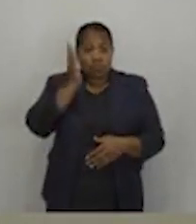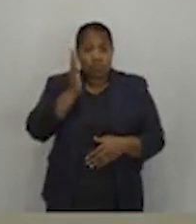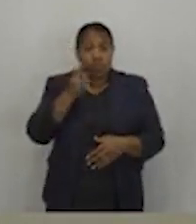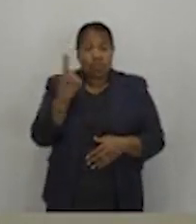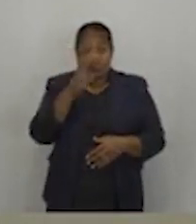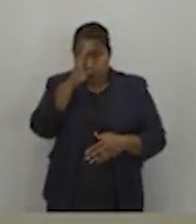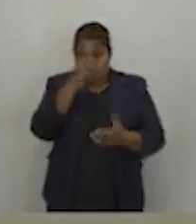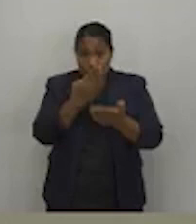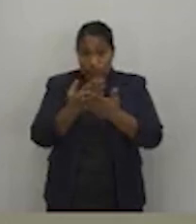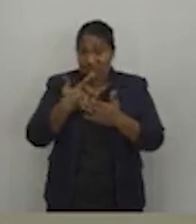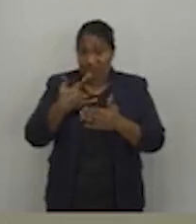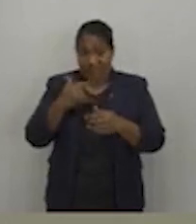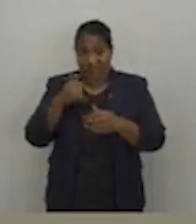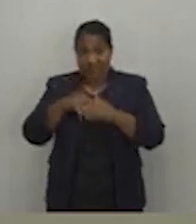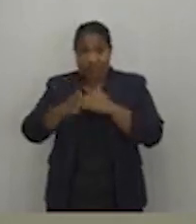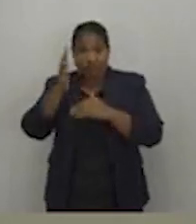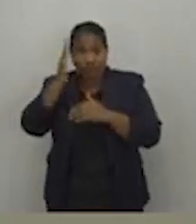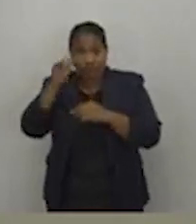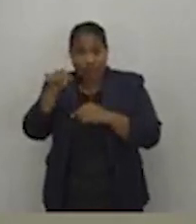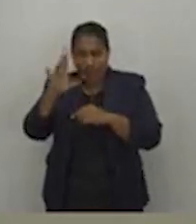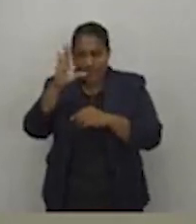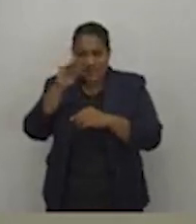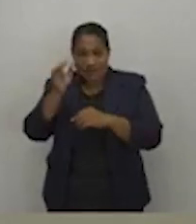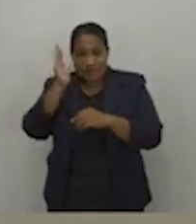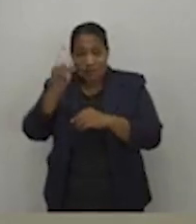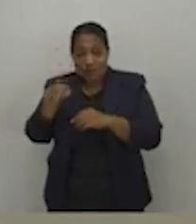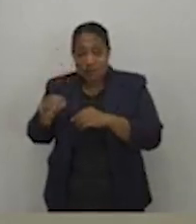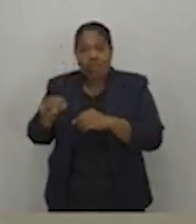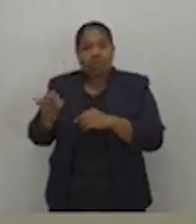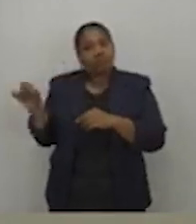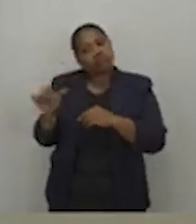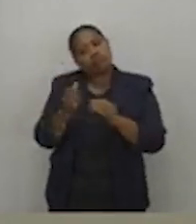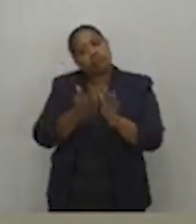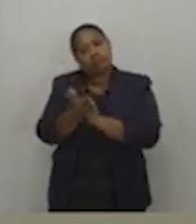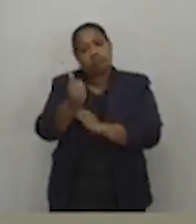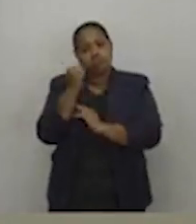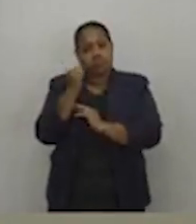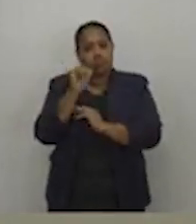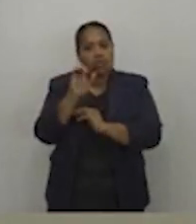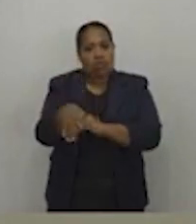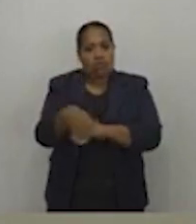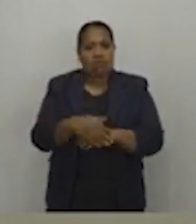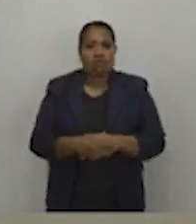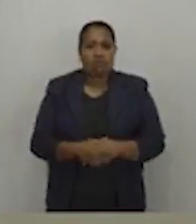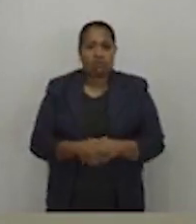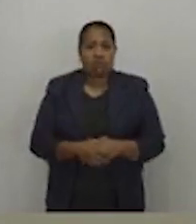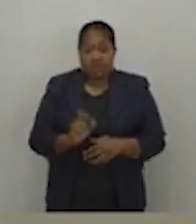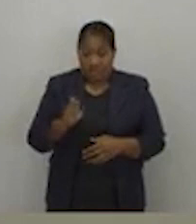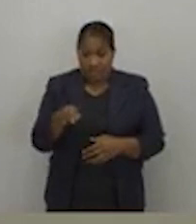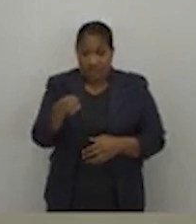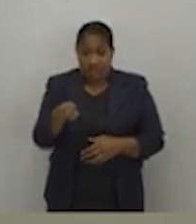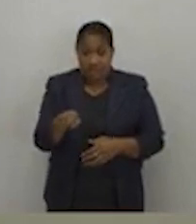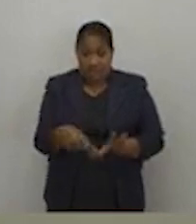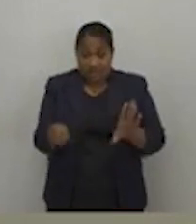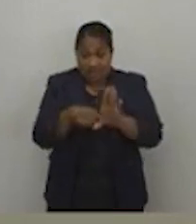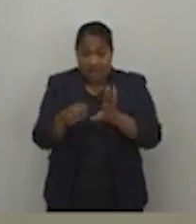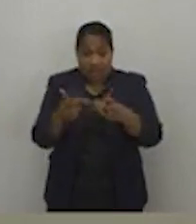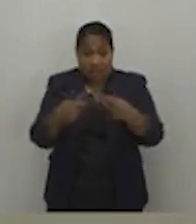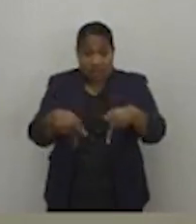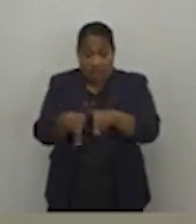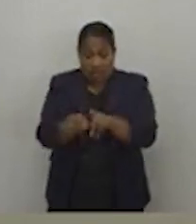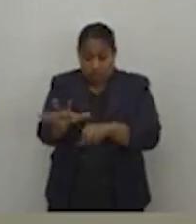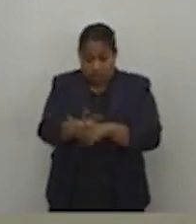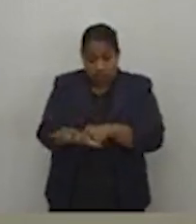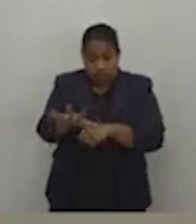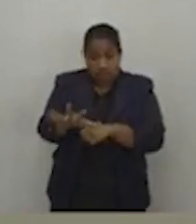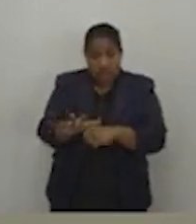where they reside. If they are in the containment area and need to return home outside of the area, they will be allowed to